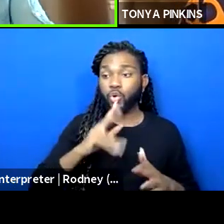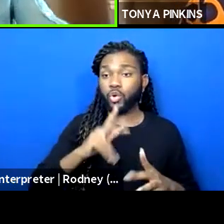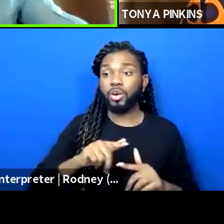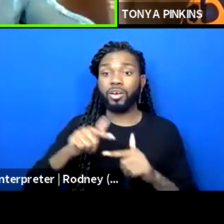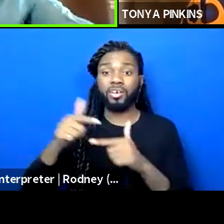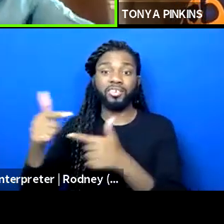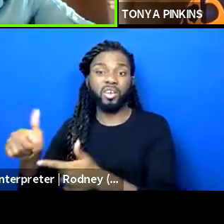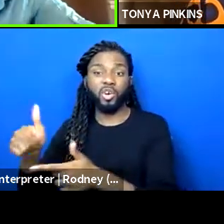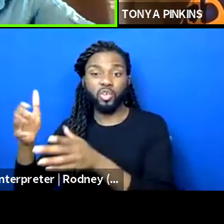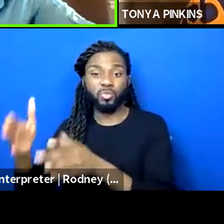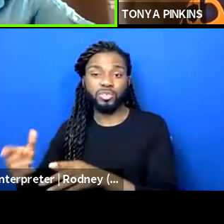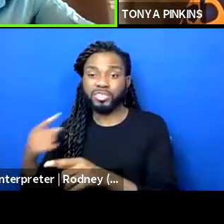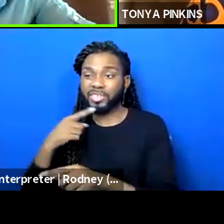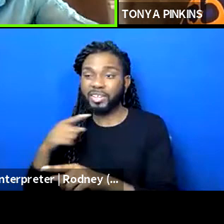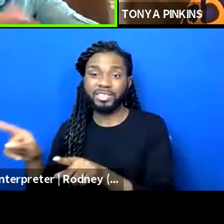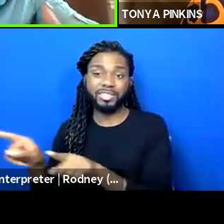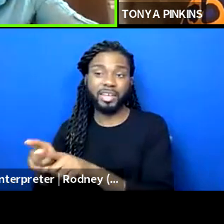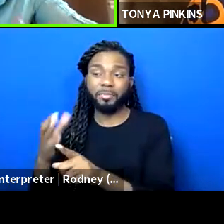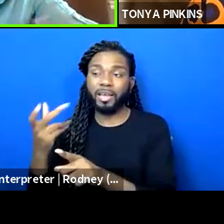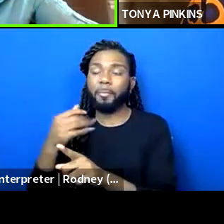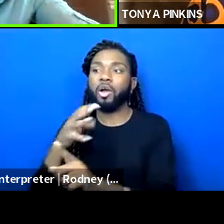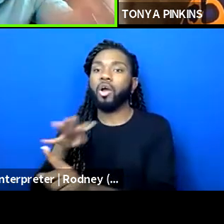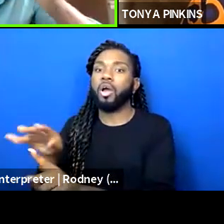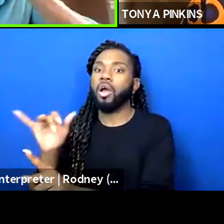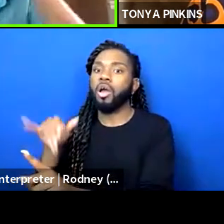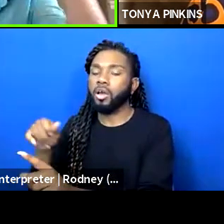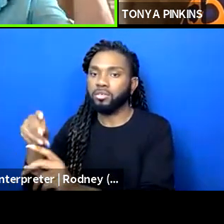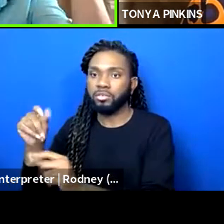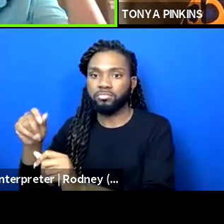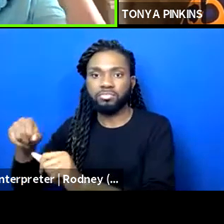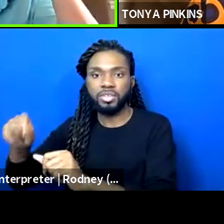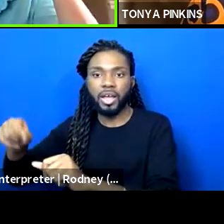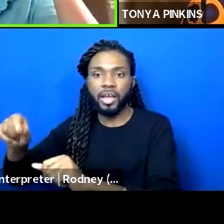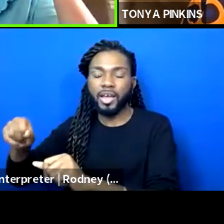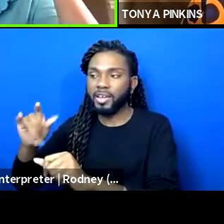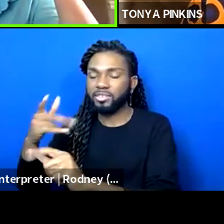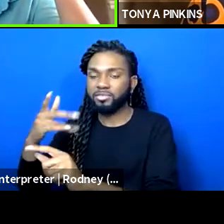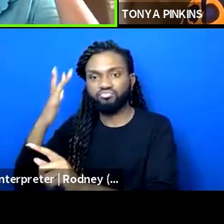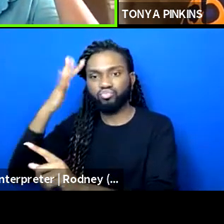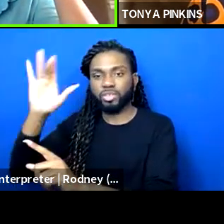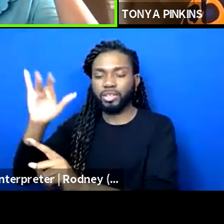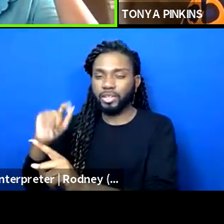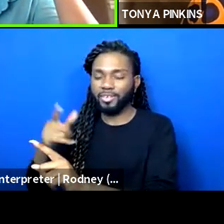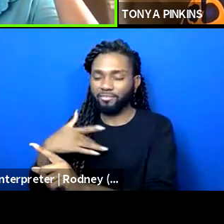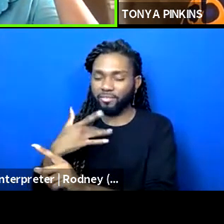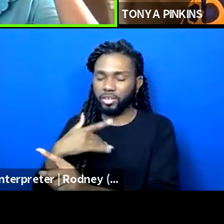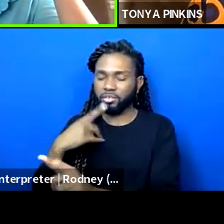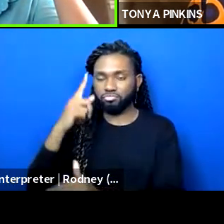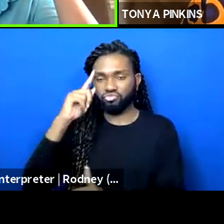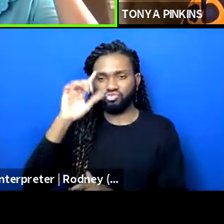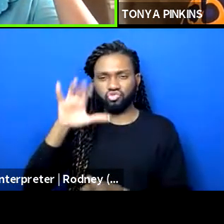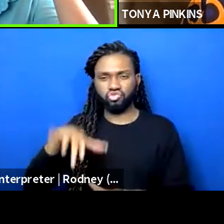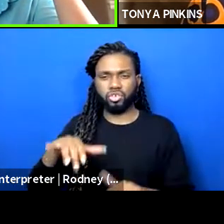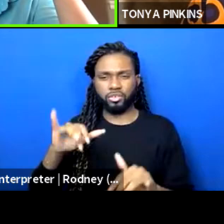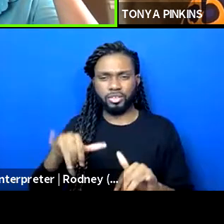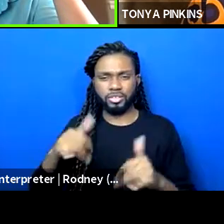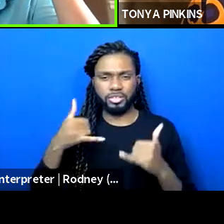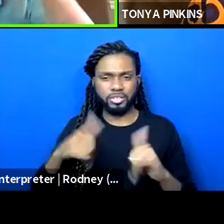the same thing, and it's just brilliant. Like, that's mind blowing to me that that's still happening in